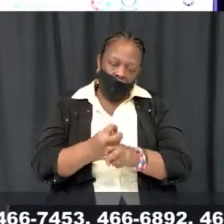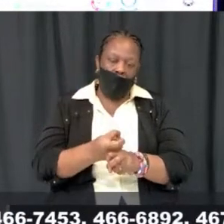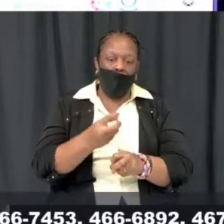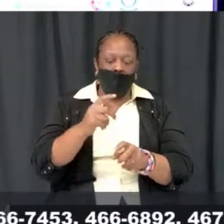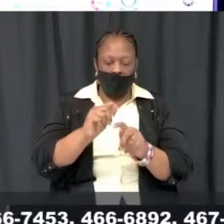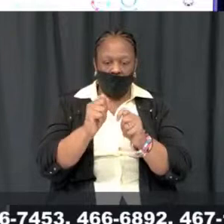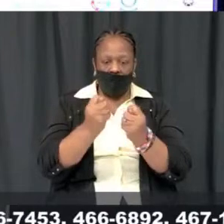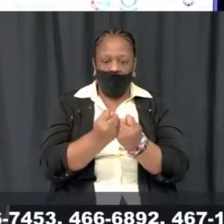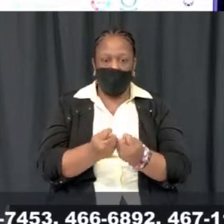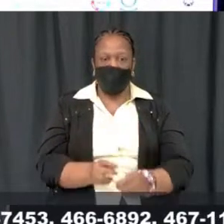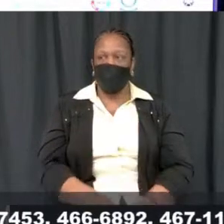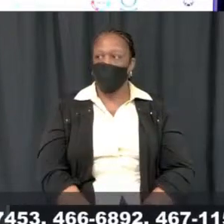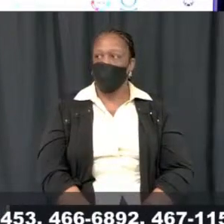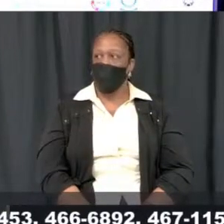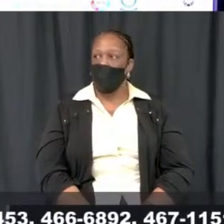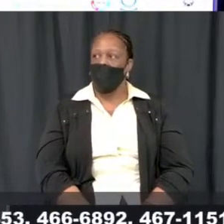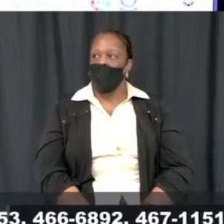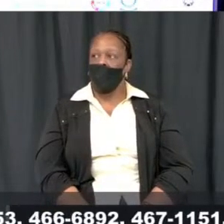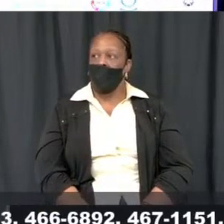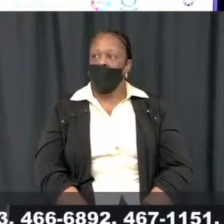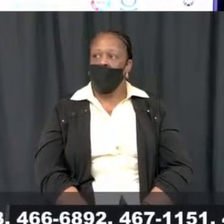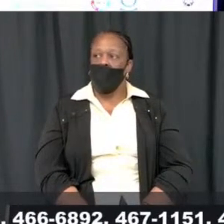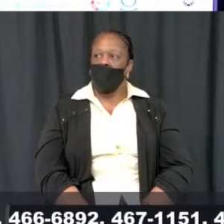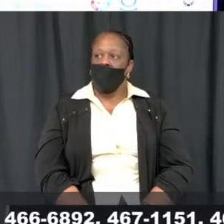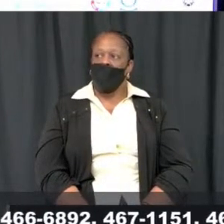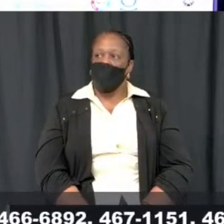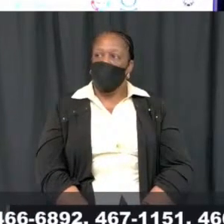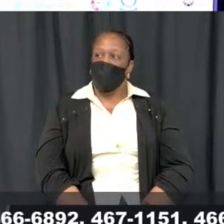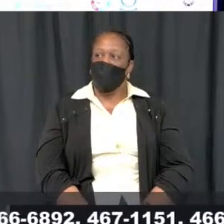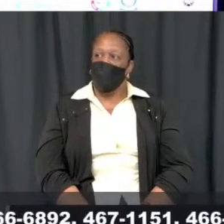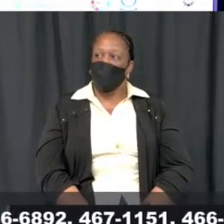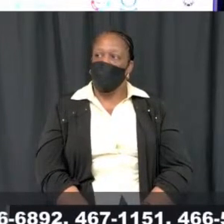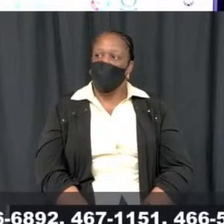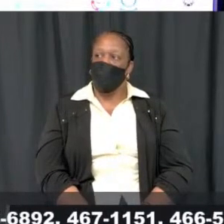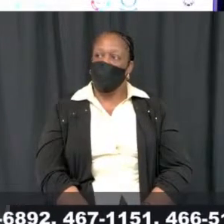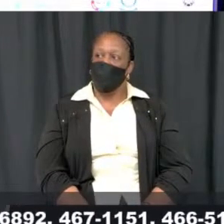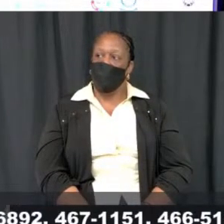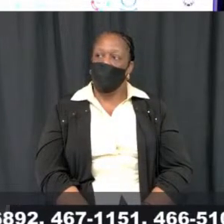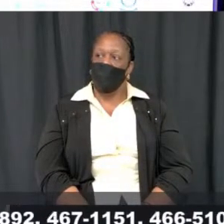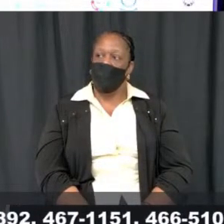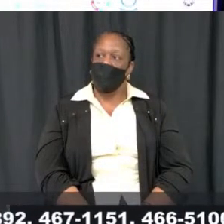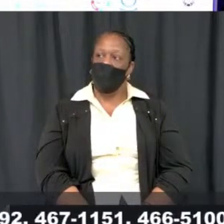I want to continue with my presentation at this time.